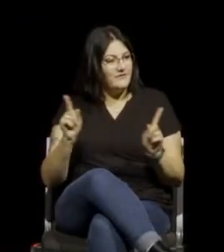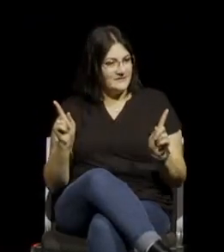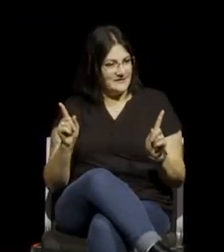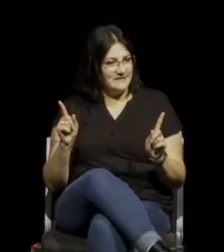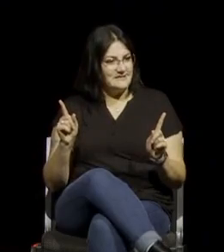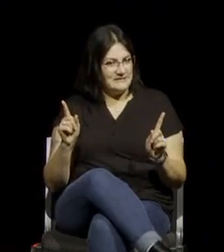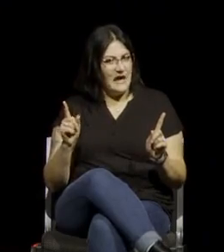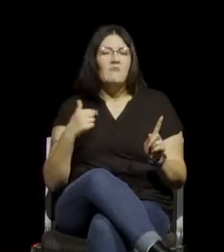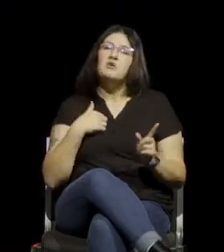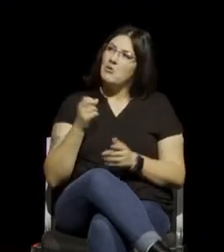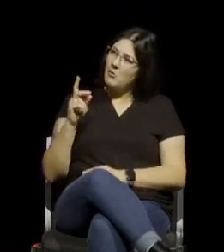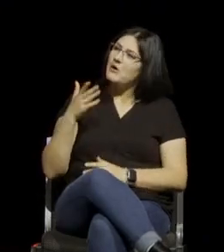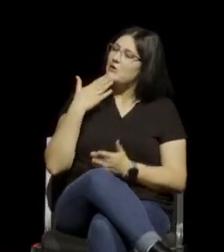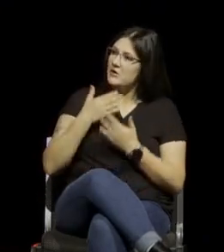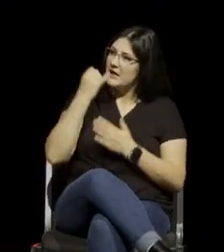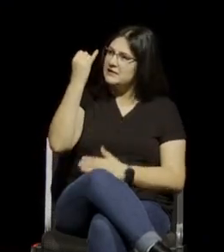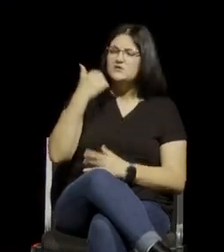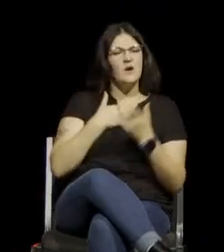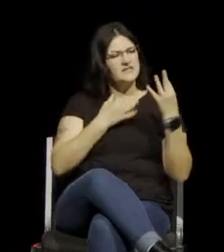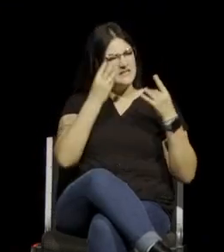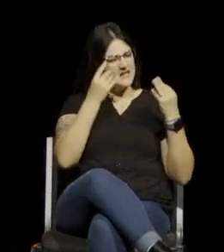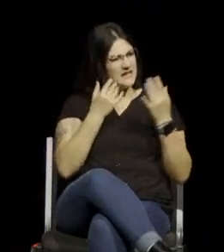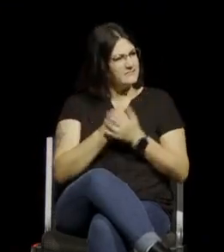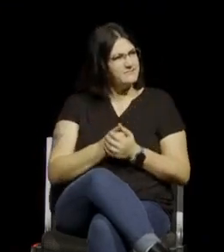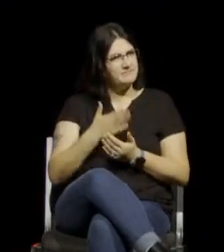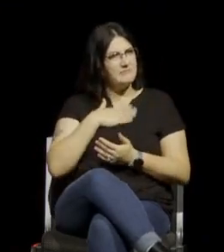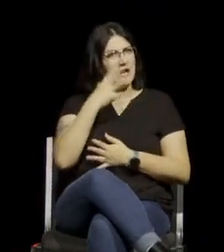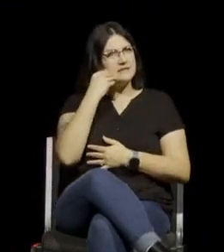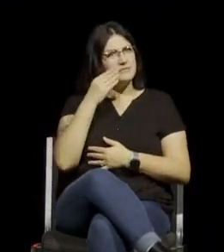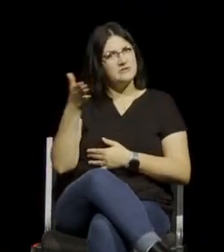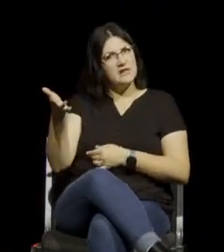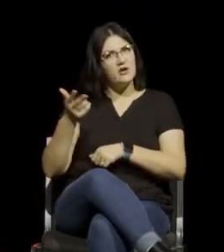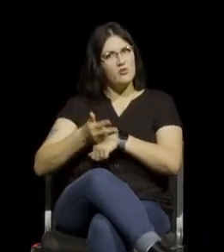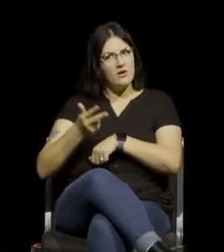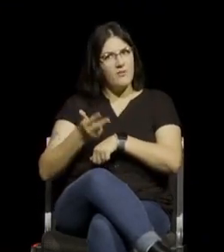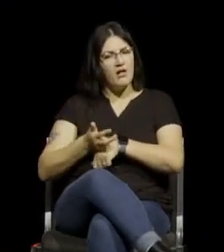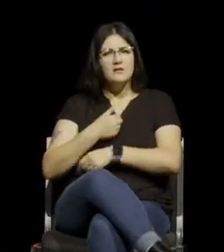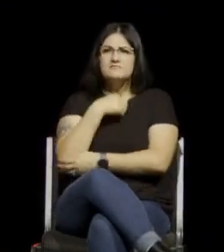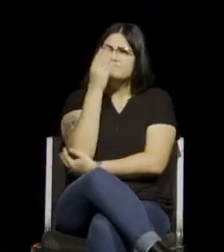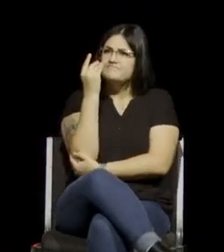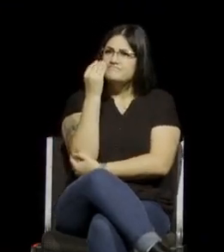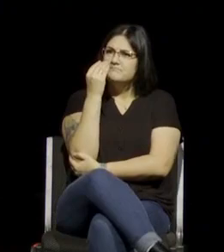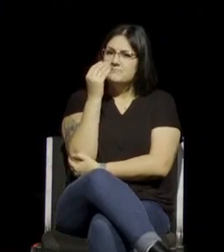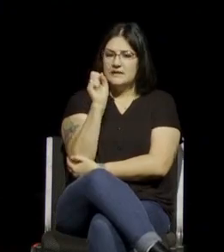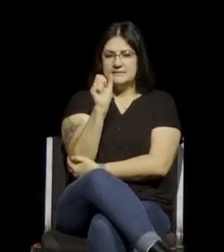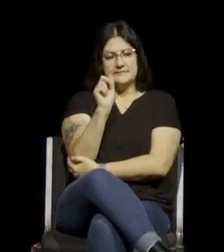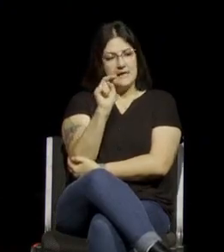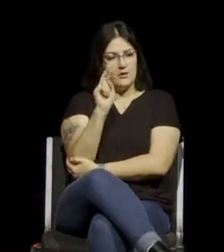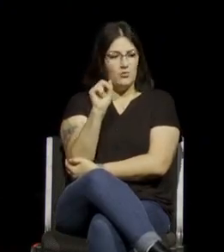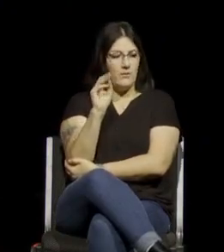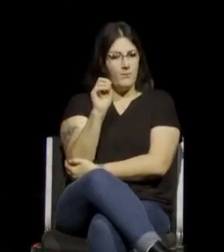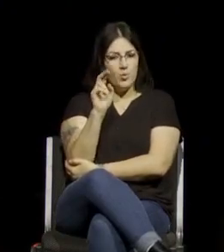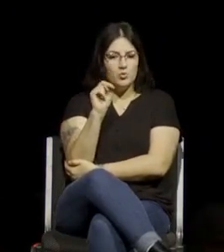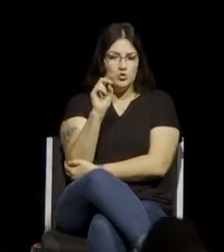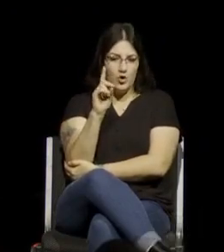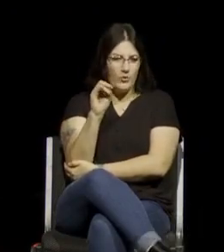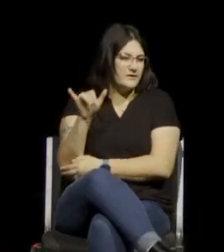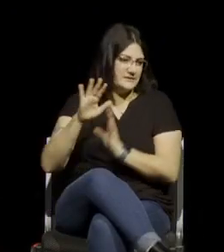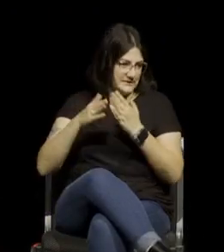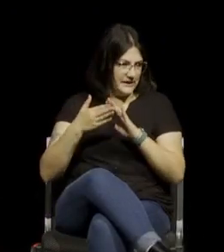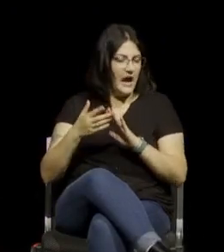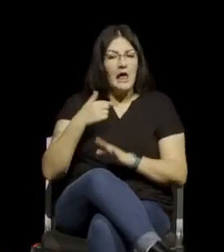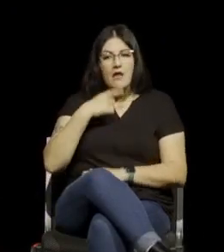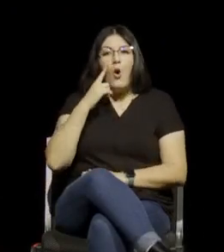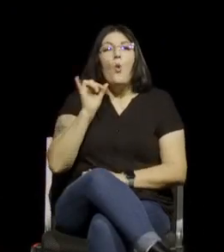part of culture. I'm like, okay, yeah. So I got to thinking a little bit about my experience there in Guatemala at San Raimundo, and I thought, oh yeah, this is probably an important one